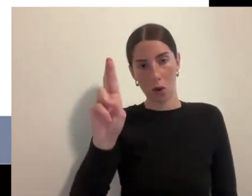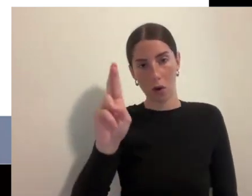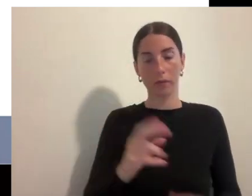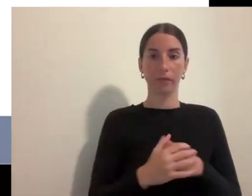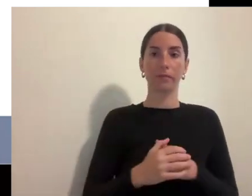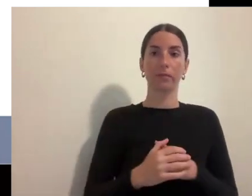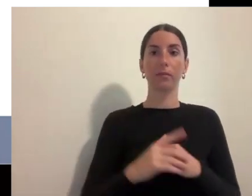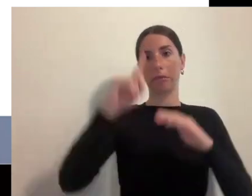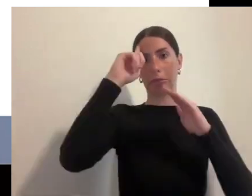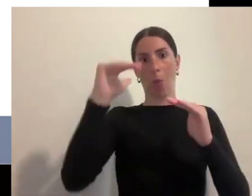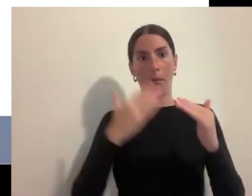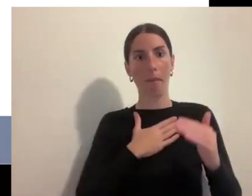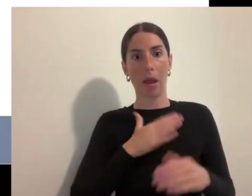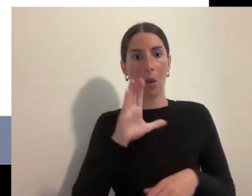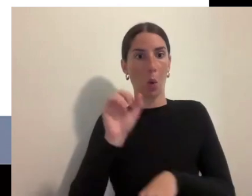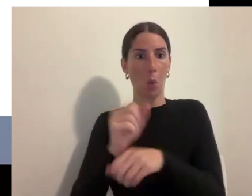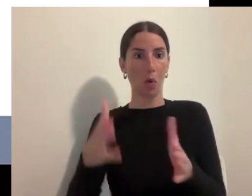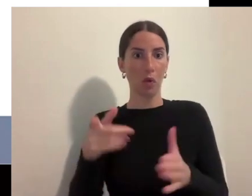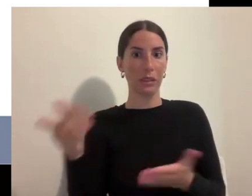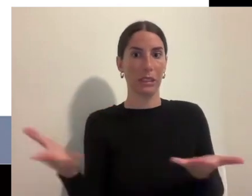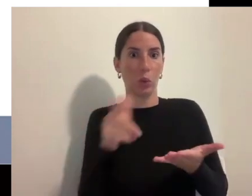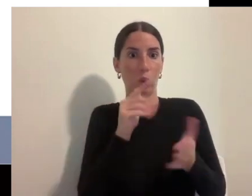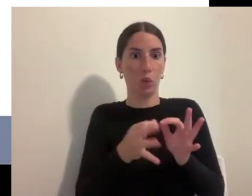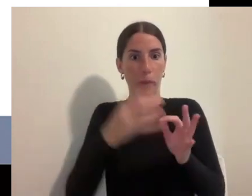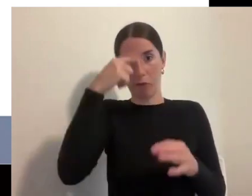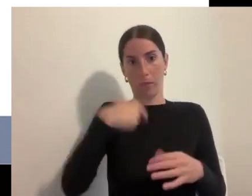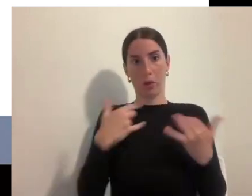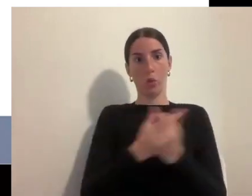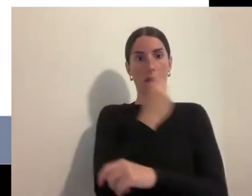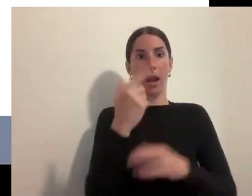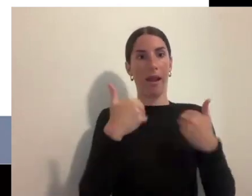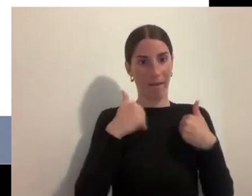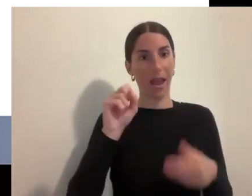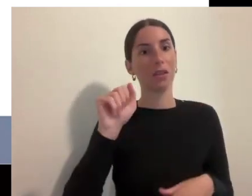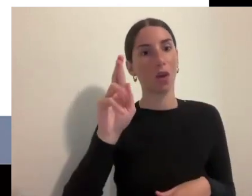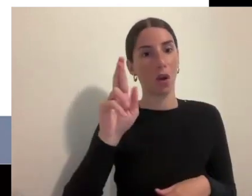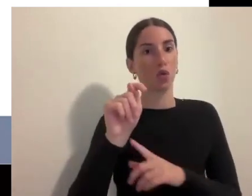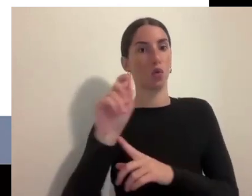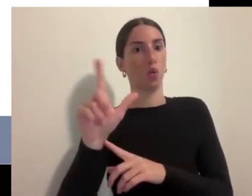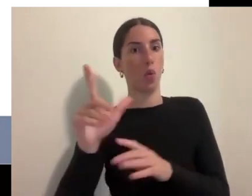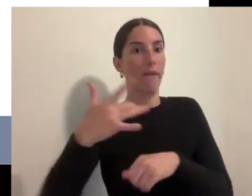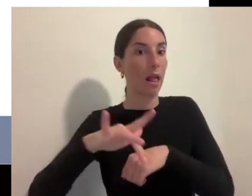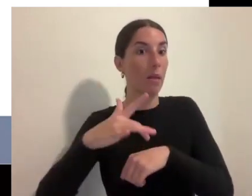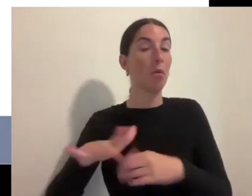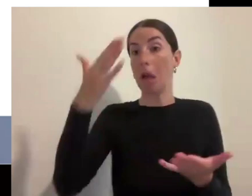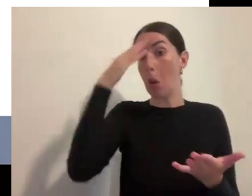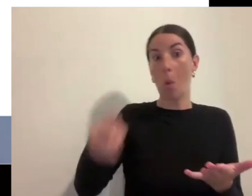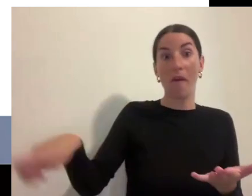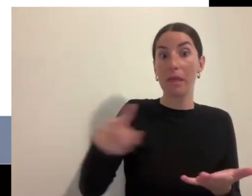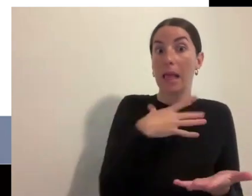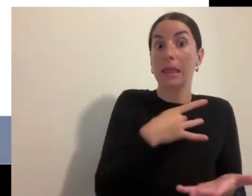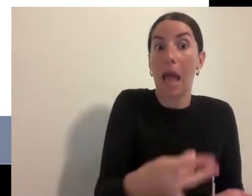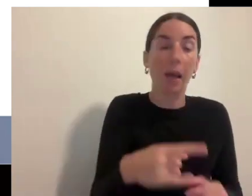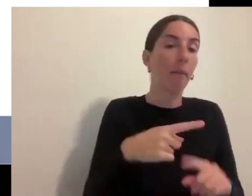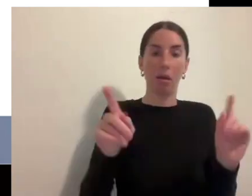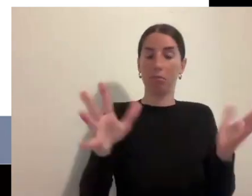that my colleagues who are interpreting for me today have an ASR tool available. I don't know if they like it, but I certainly love it,